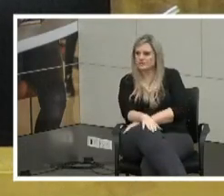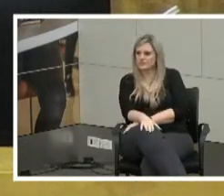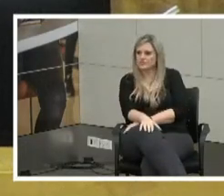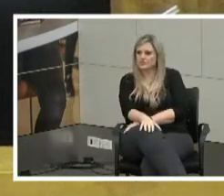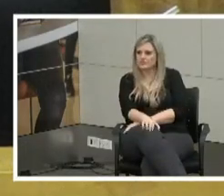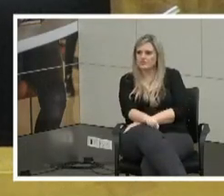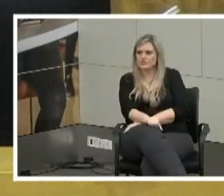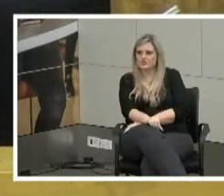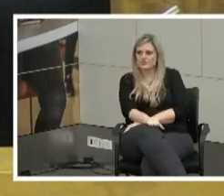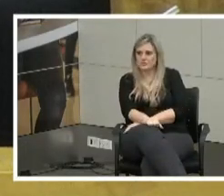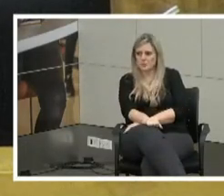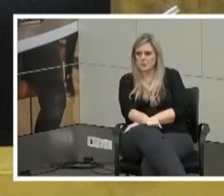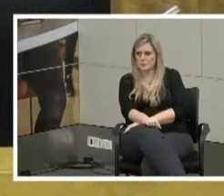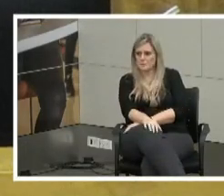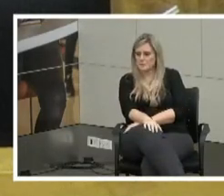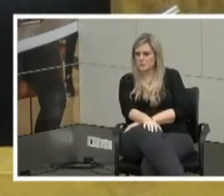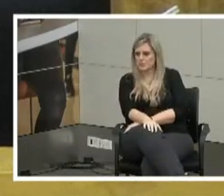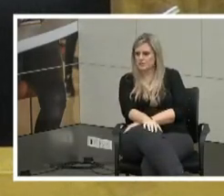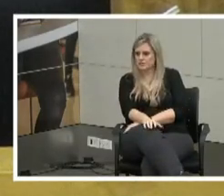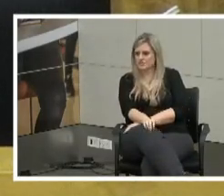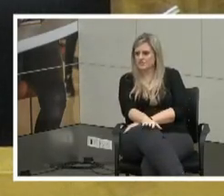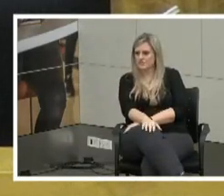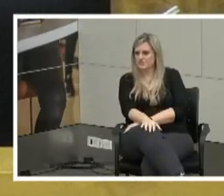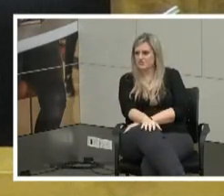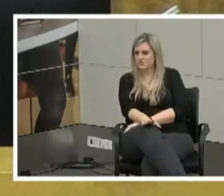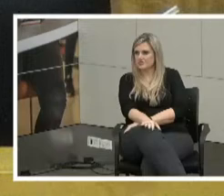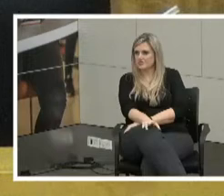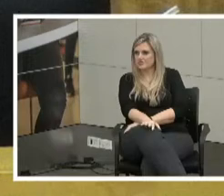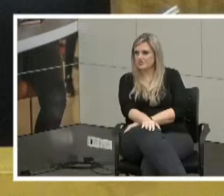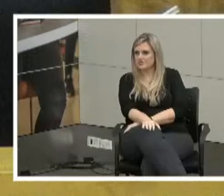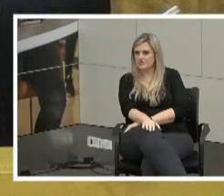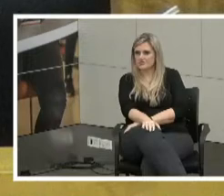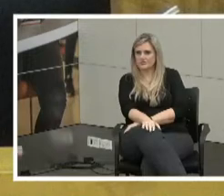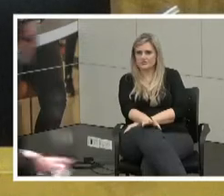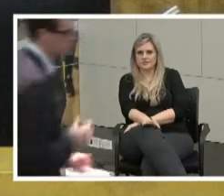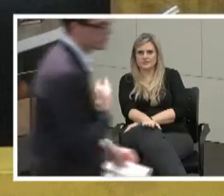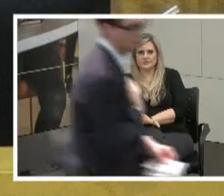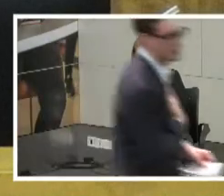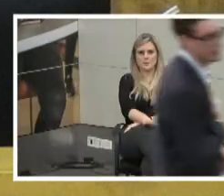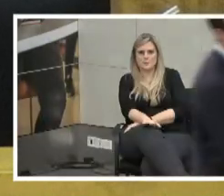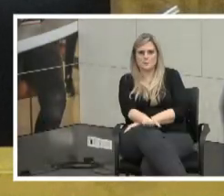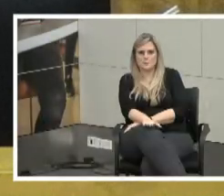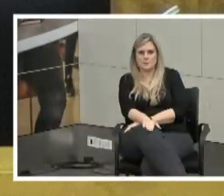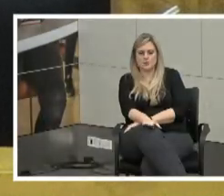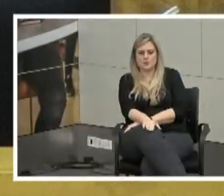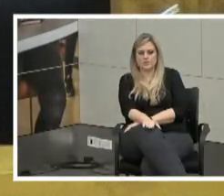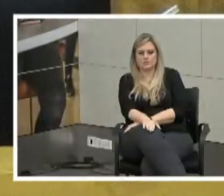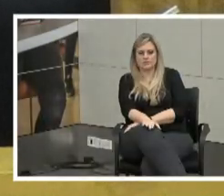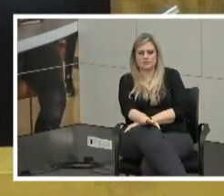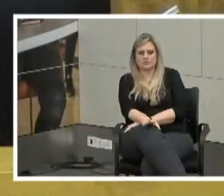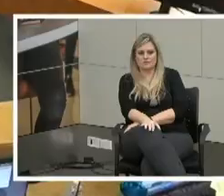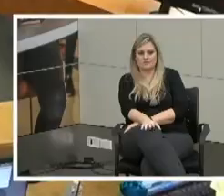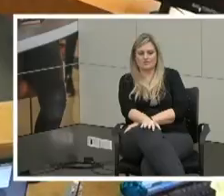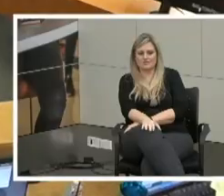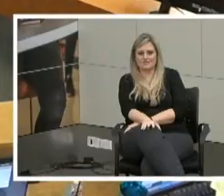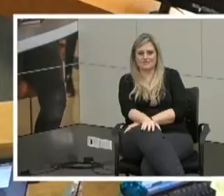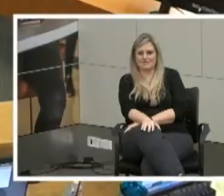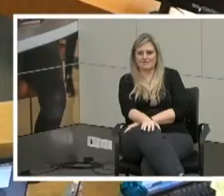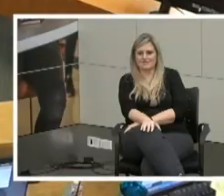thank you Maria kada is Miss Maria kada here